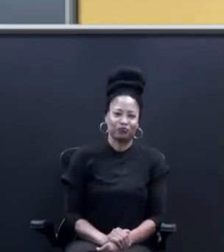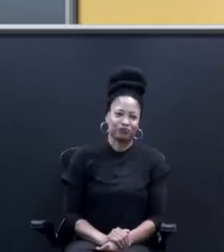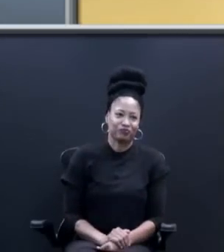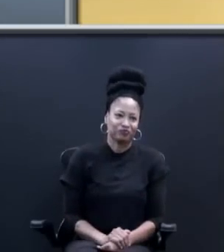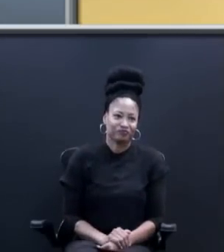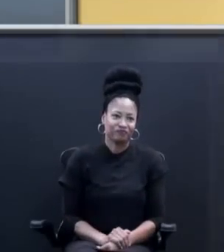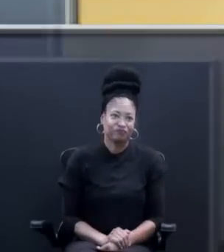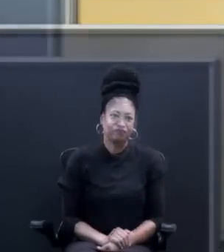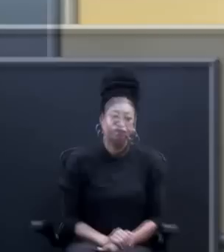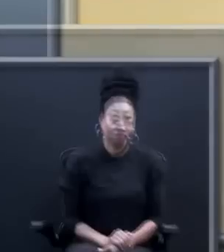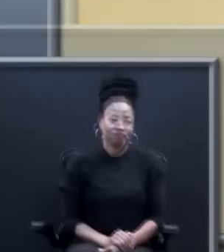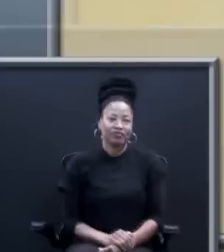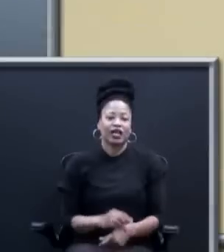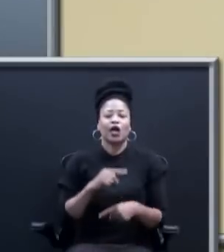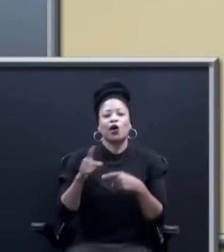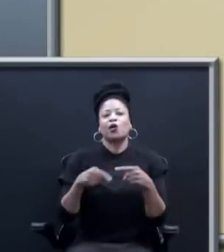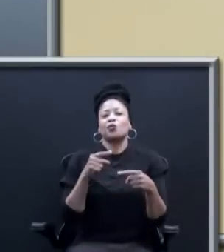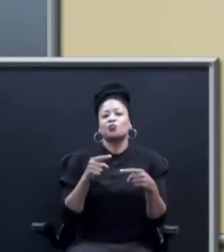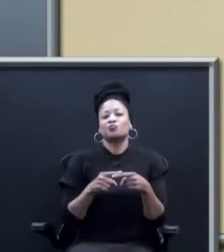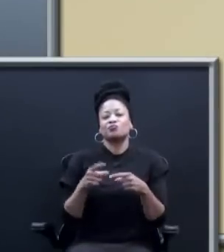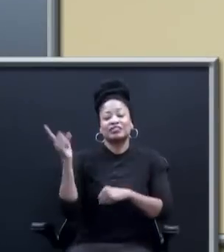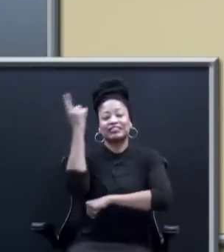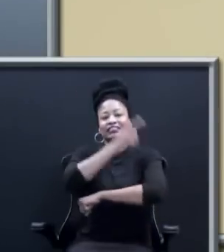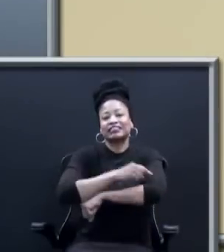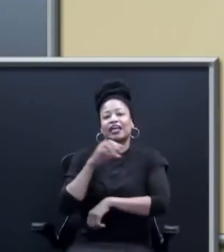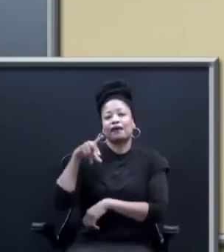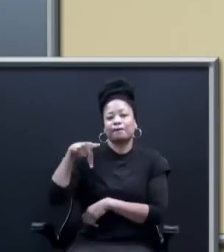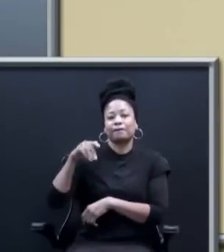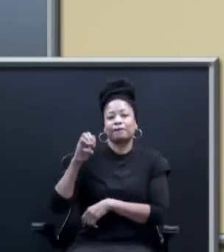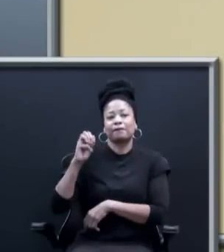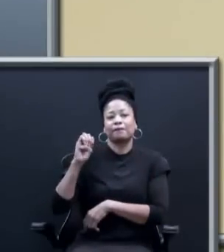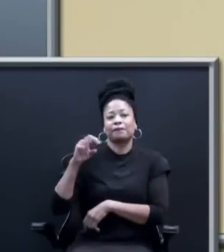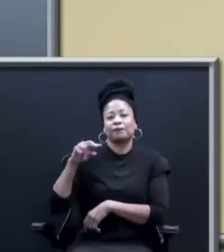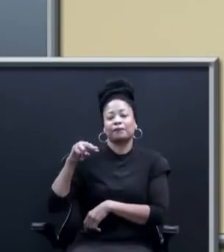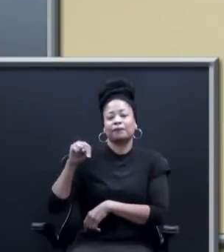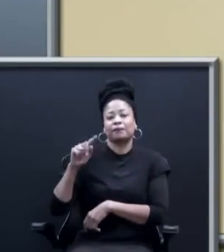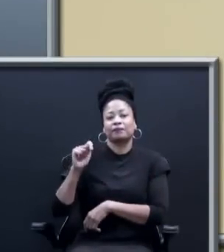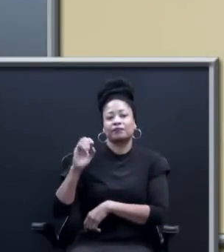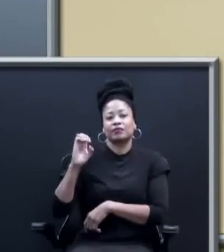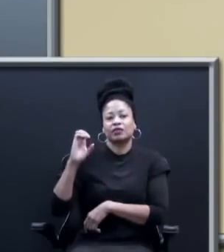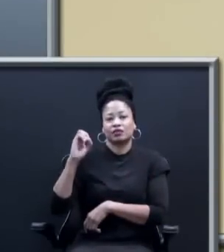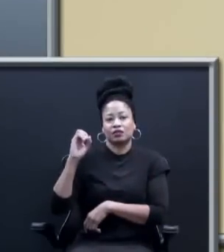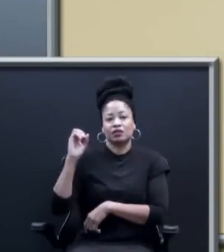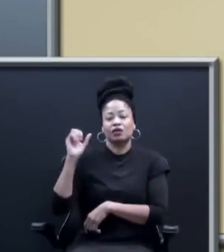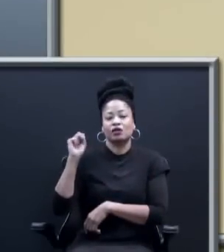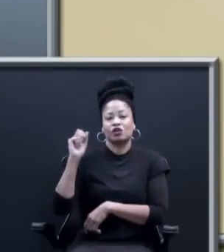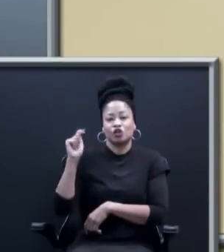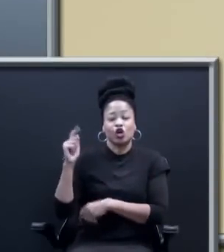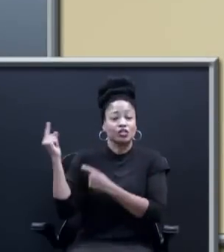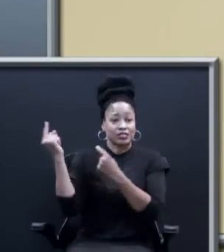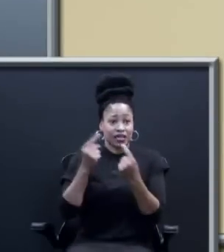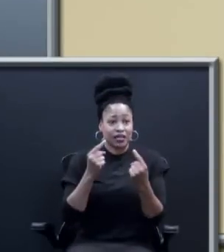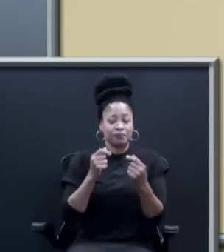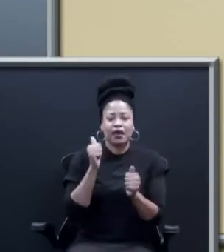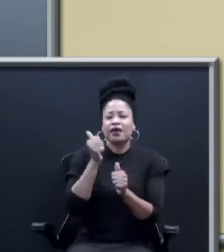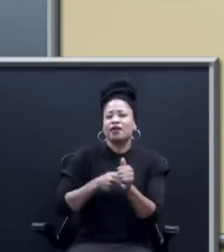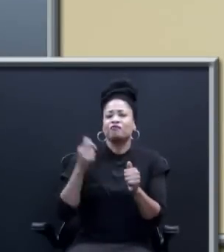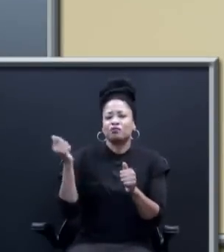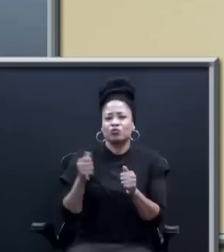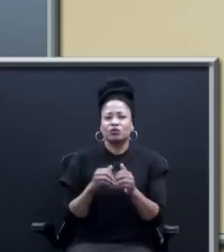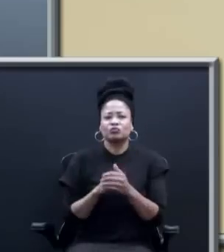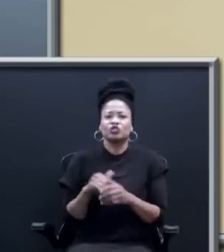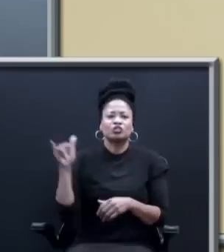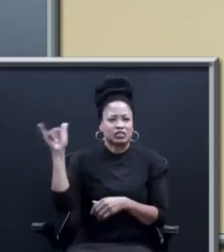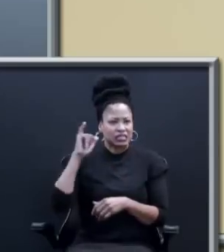Okay, go ahead. And when the day of Pentecost was fully come, they were all with one accord in one place. Because the Lord said, have a